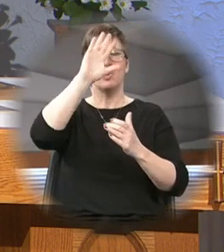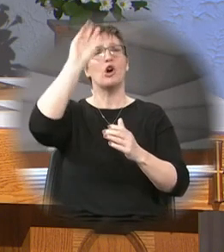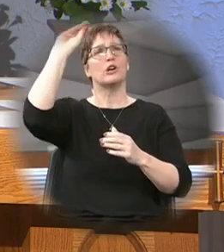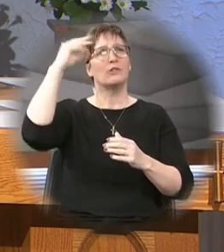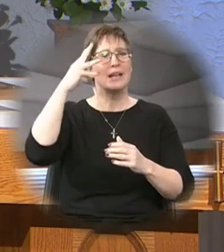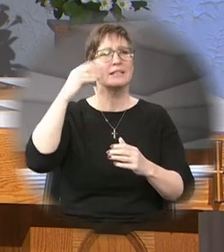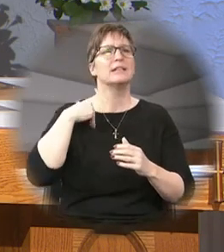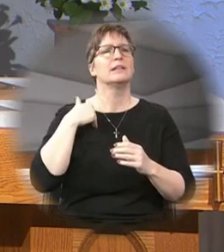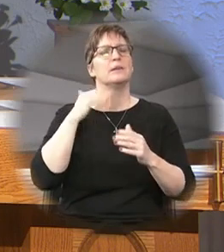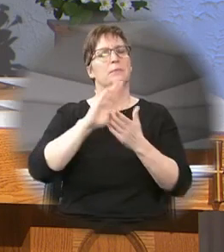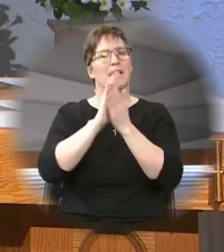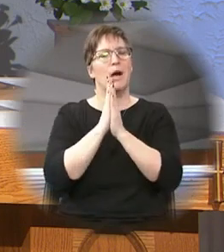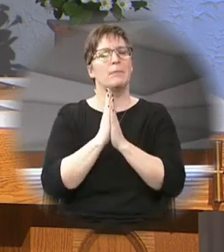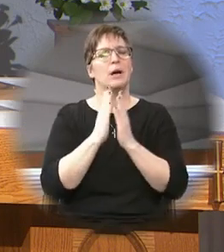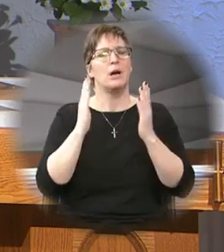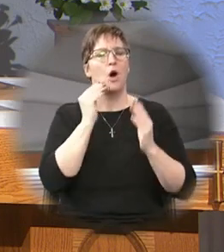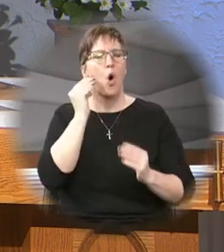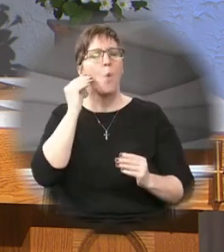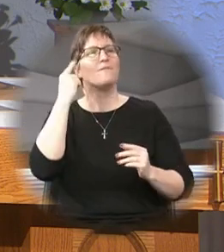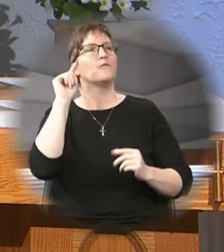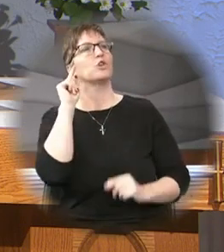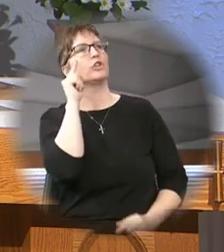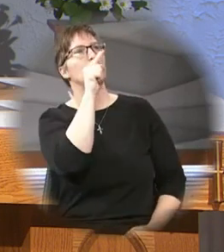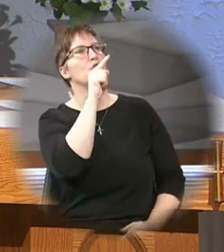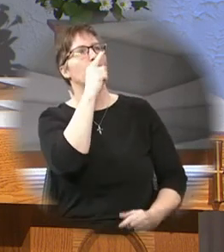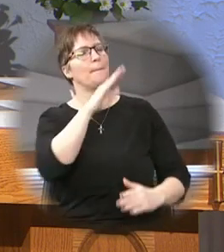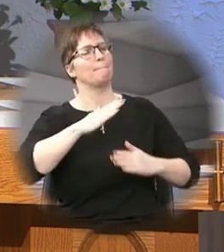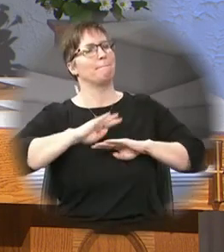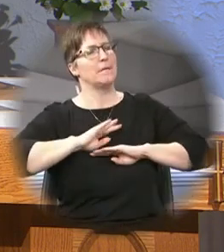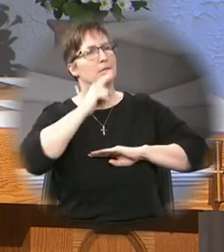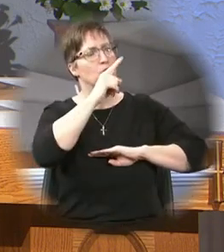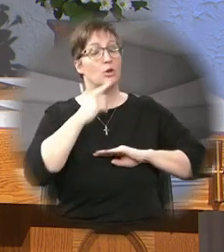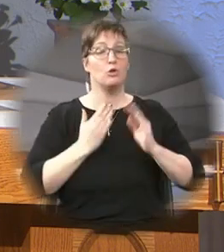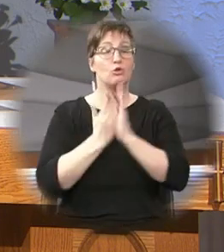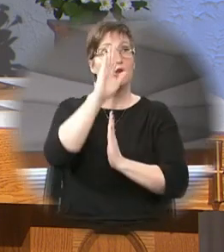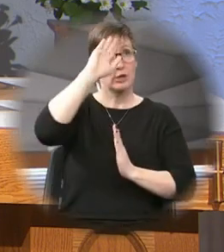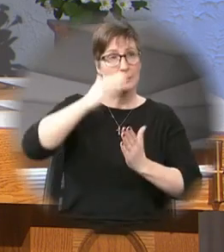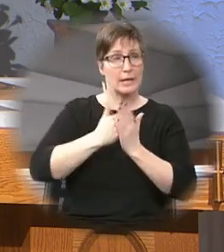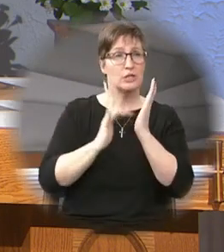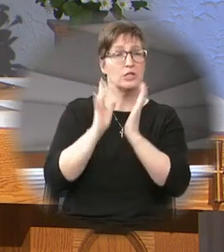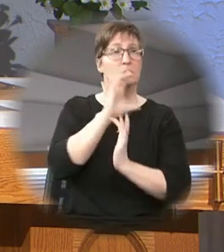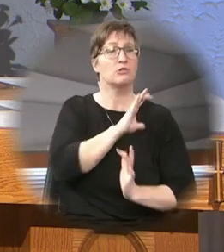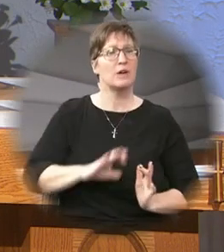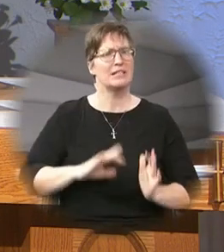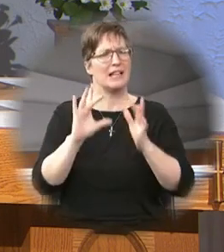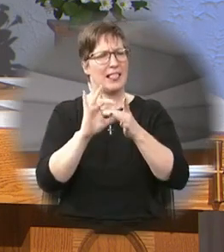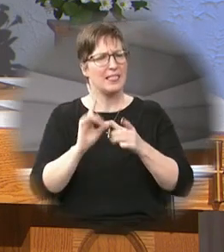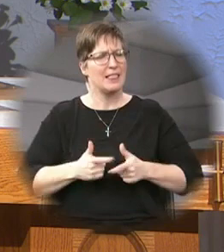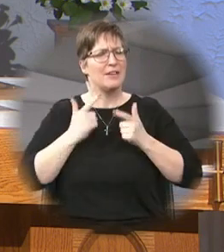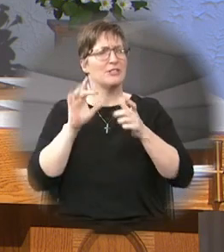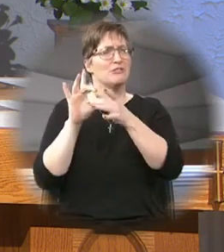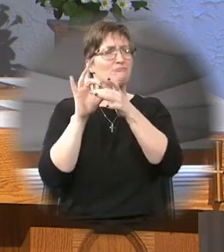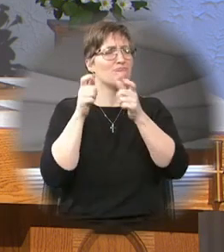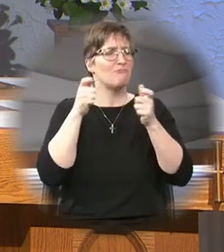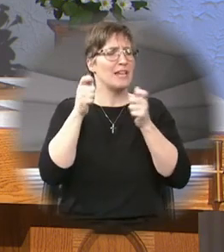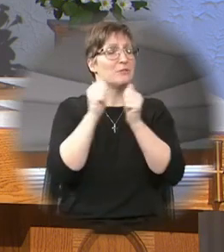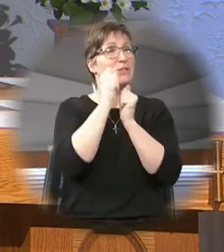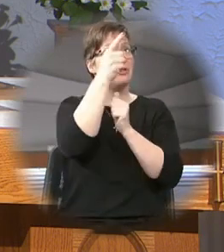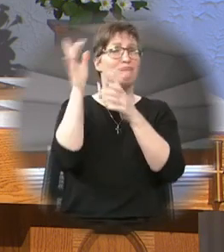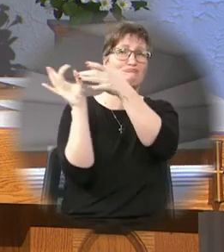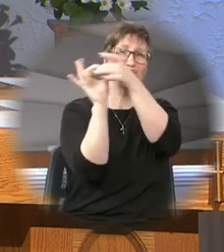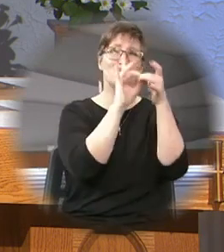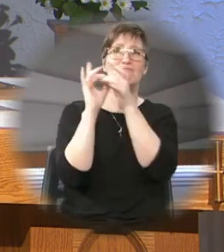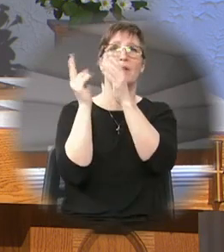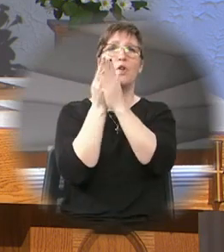as to become a dwelling pleasing to you. Through our Lord Jesus Christ, your Son, who lives and reigns with you in the unity of the Holy